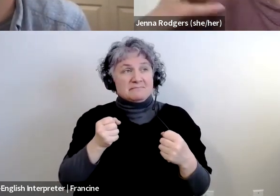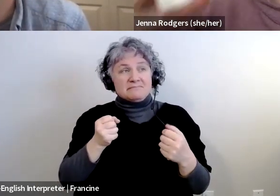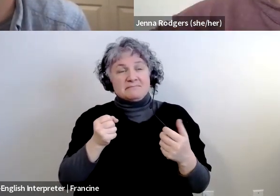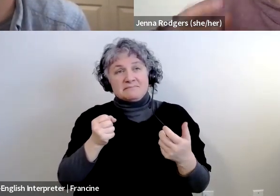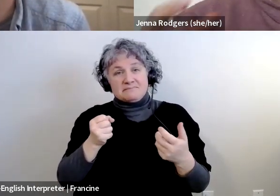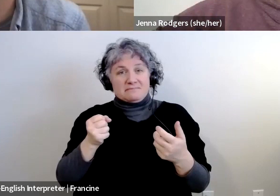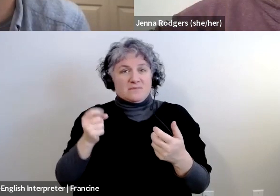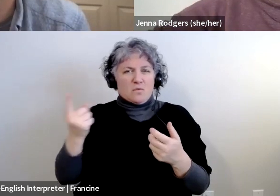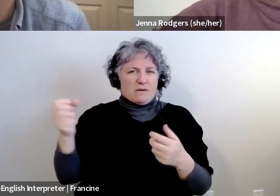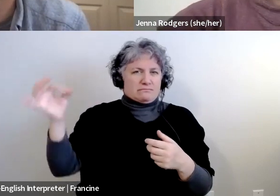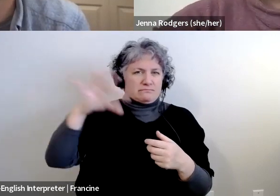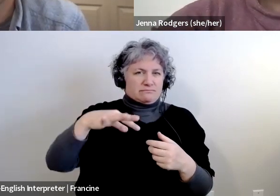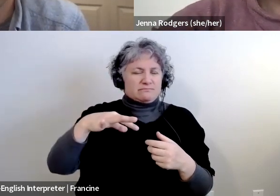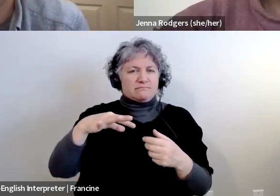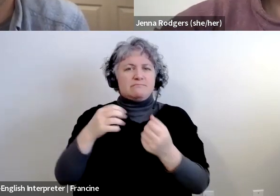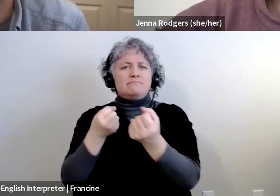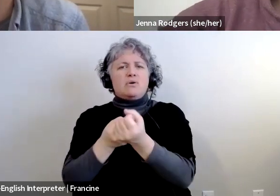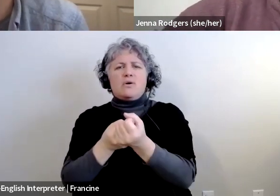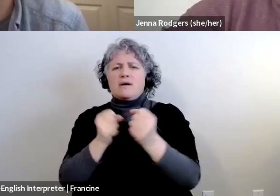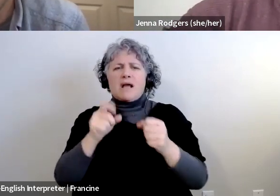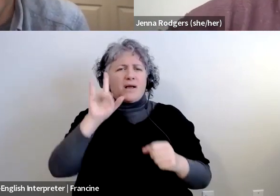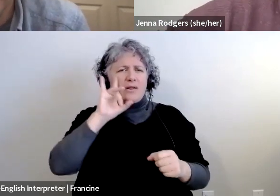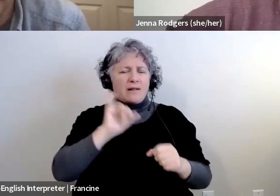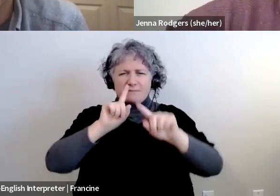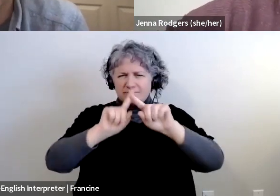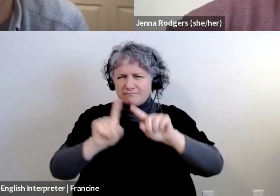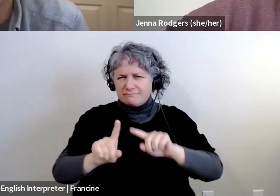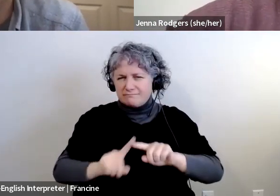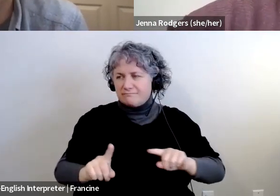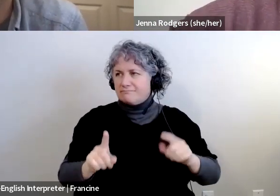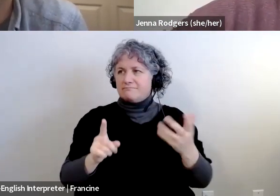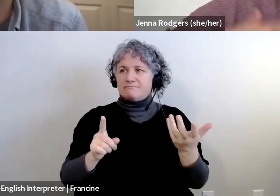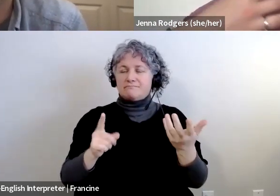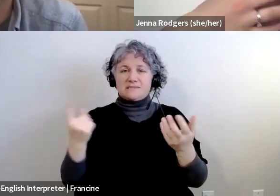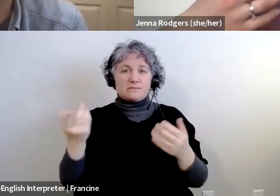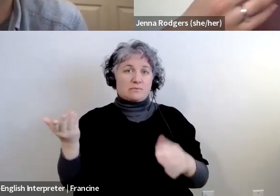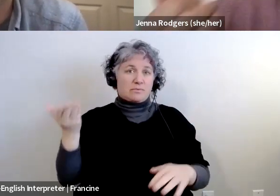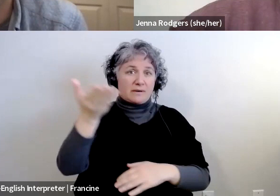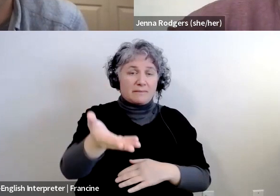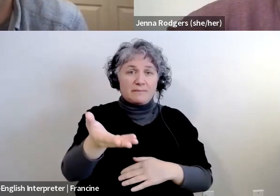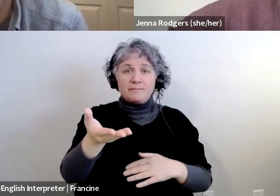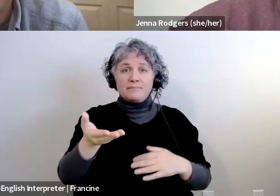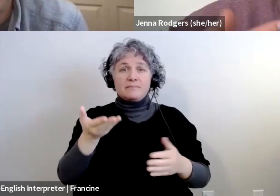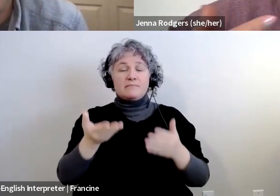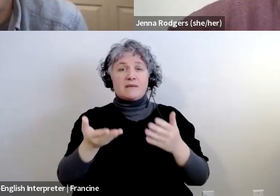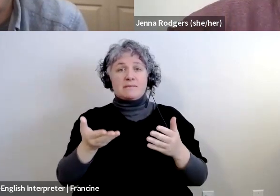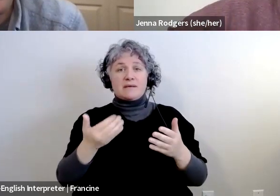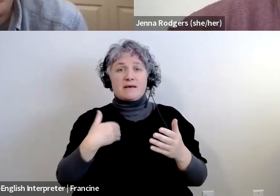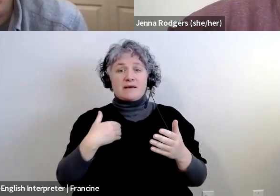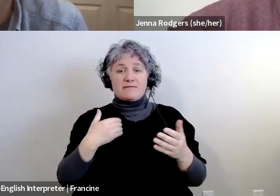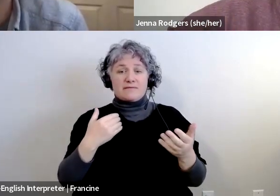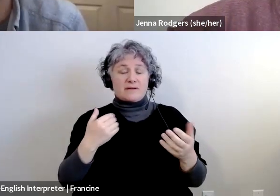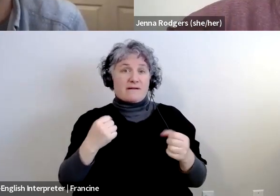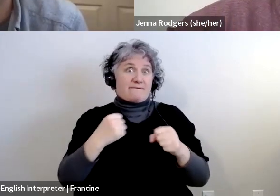exists in a bunch of different ways. Someone brought up the importance of remembering that you have a you might have a fight director or an